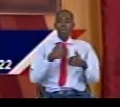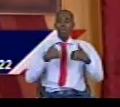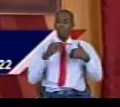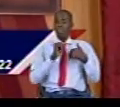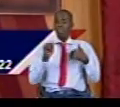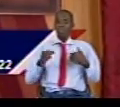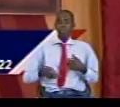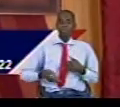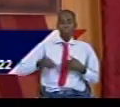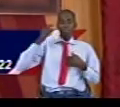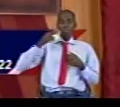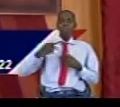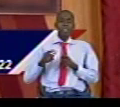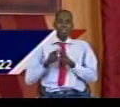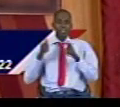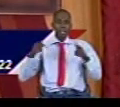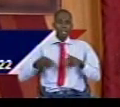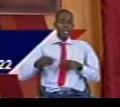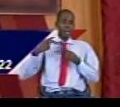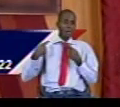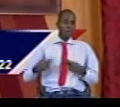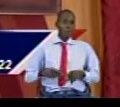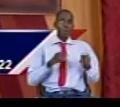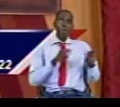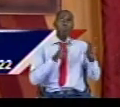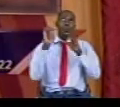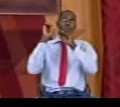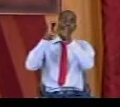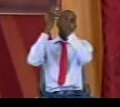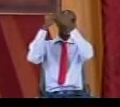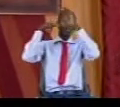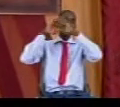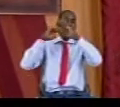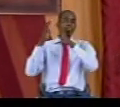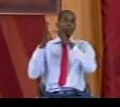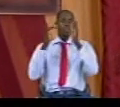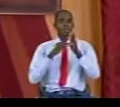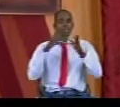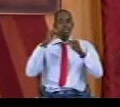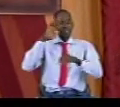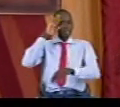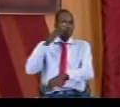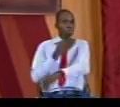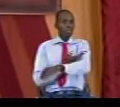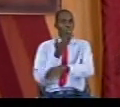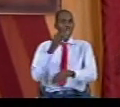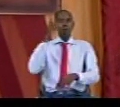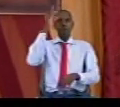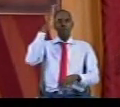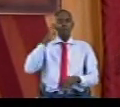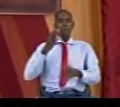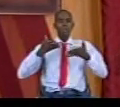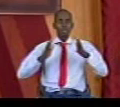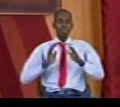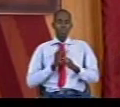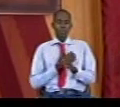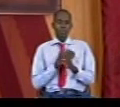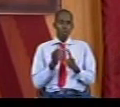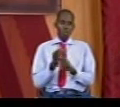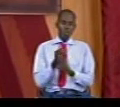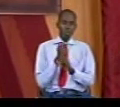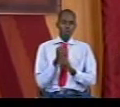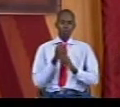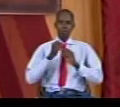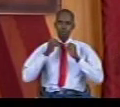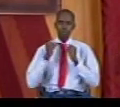passed into the heavens, Jesus, the Son of God. Let us hold fast our profession, because we